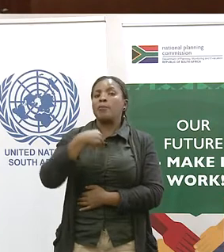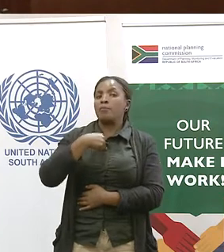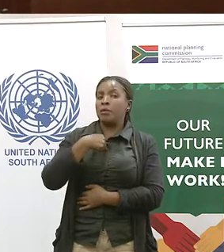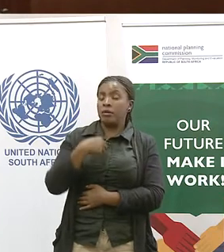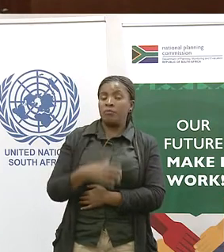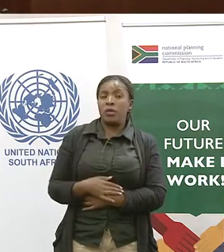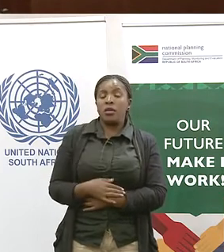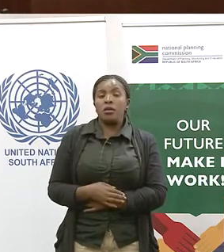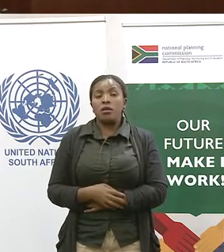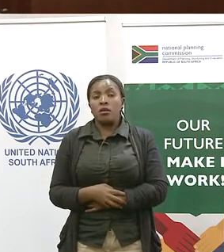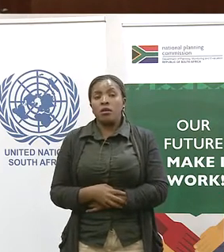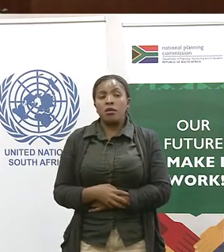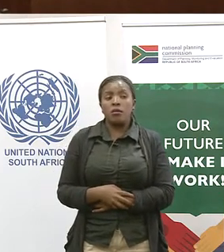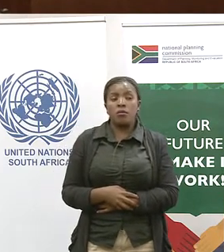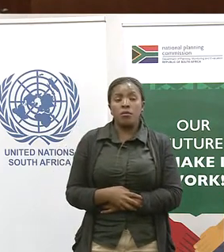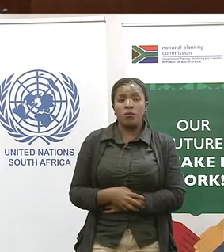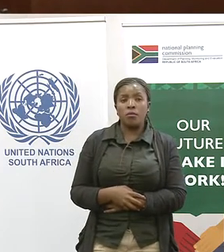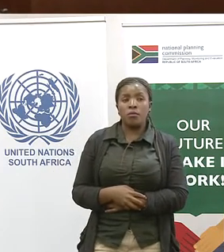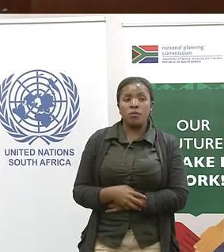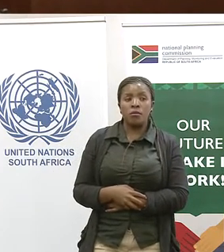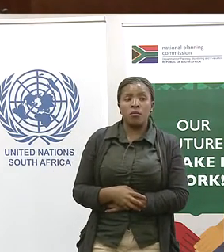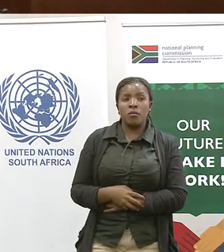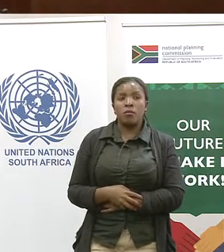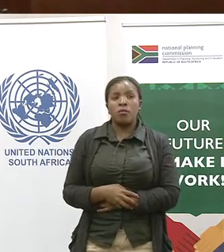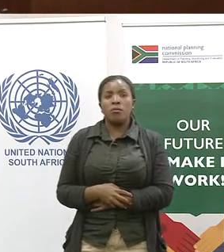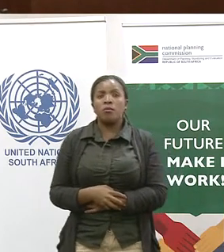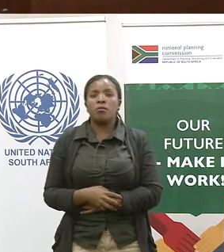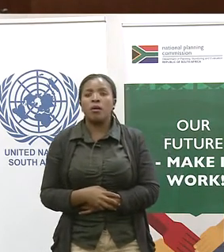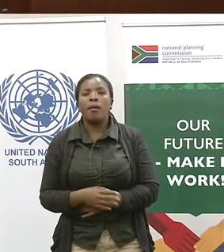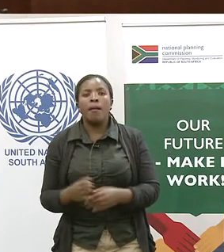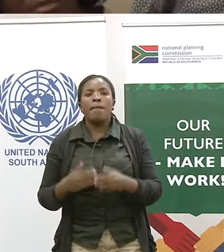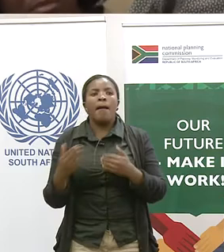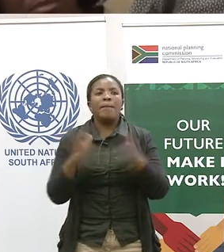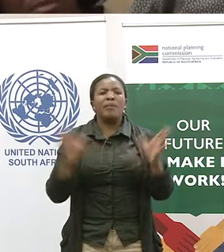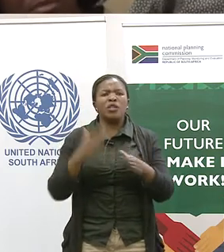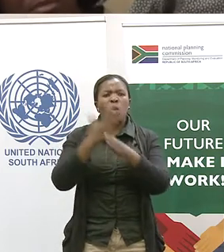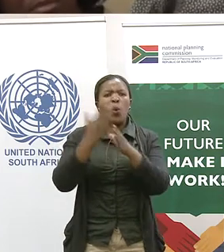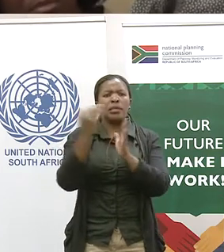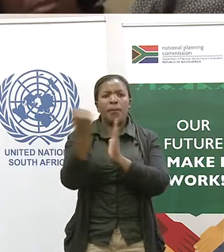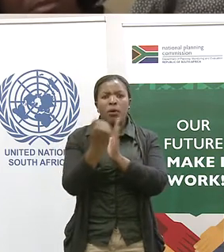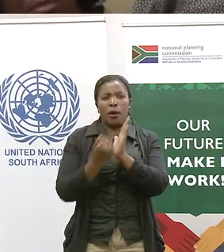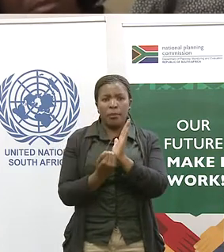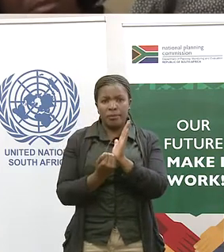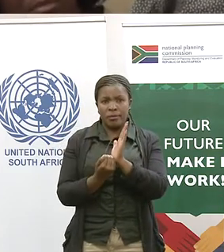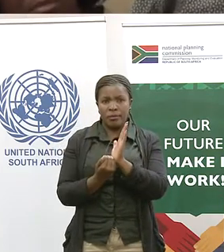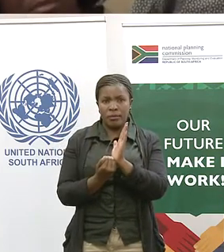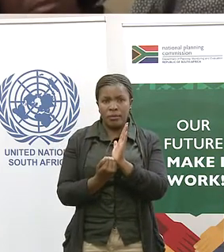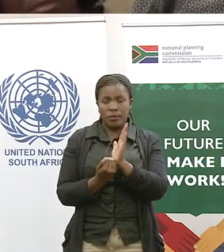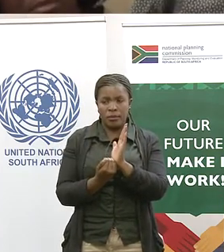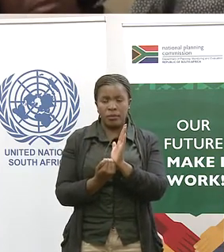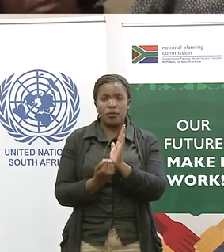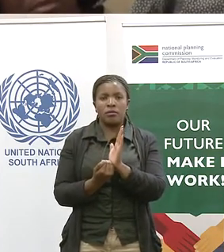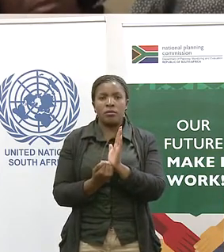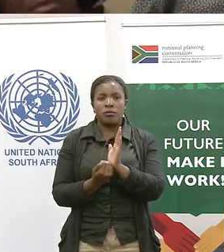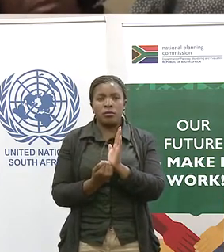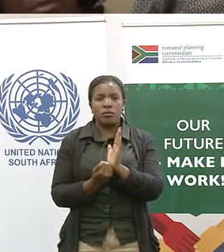close with the expanded public works program, where a provision of about 2% is